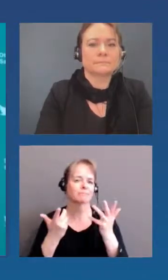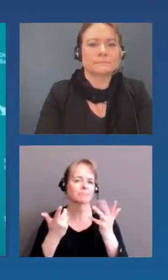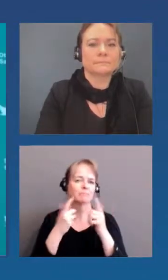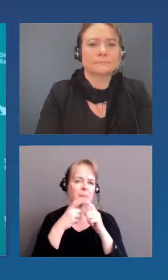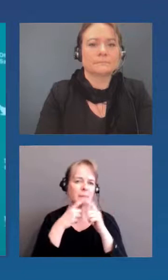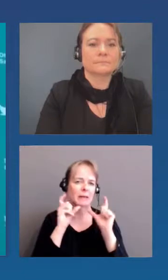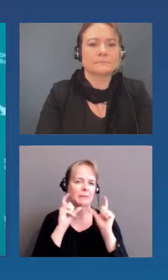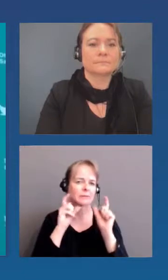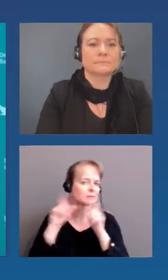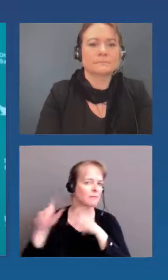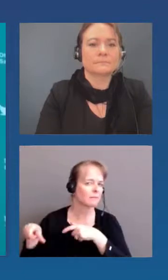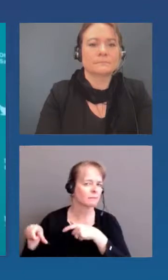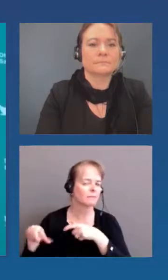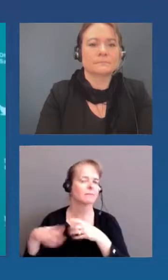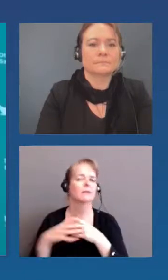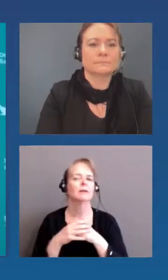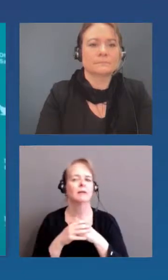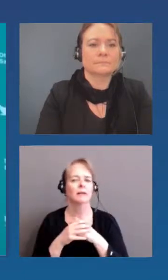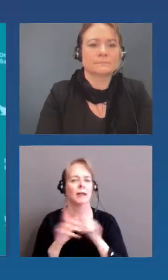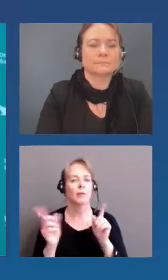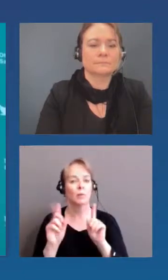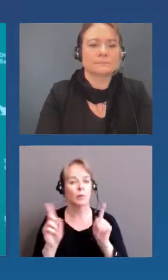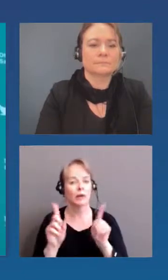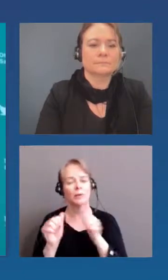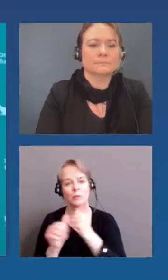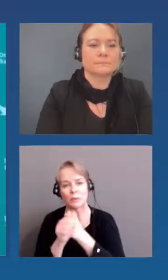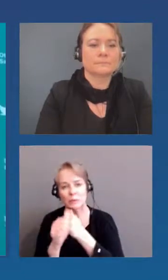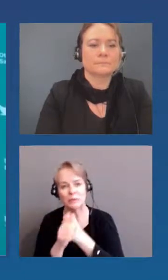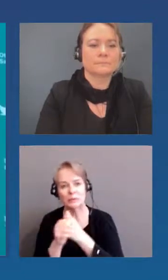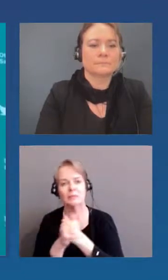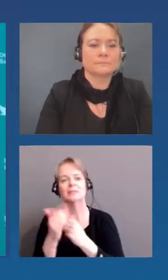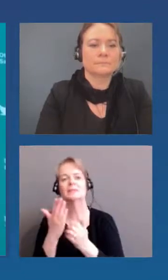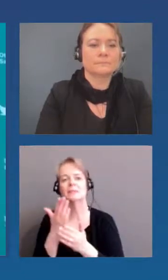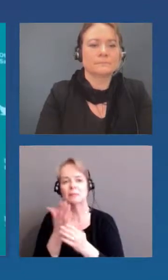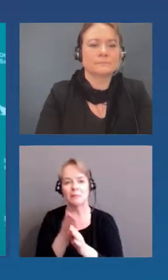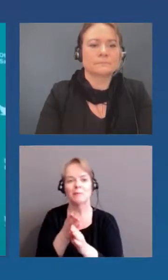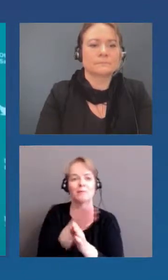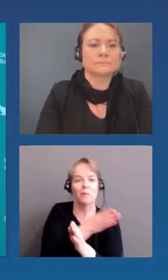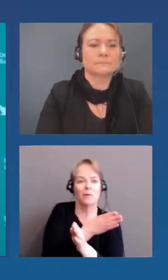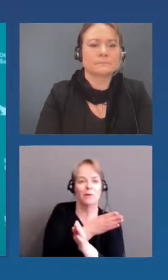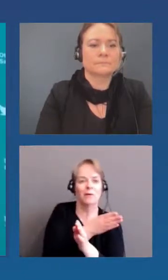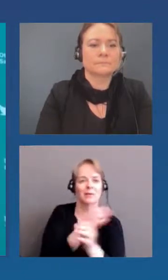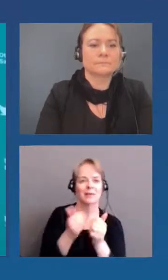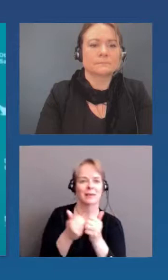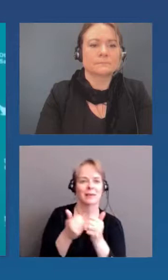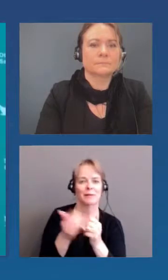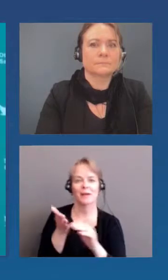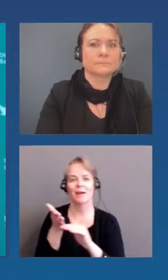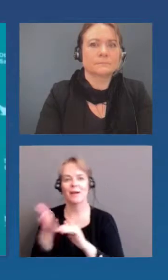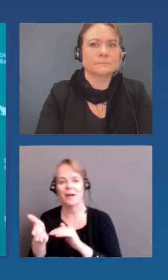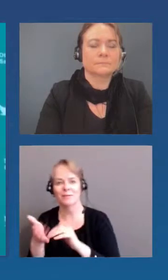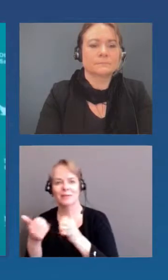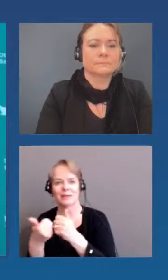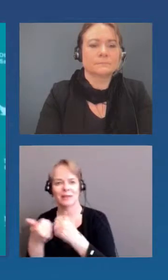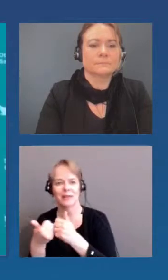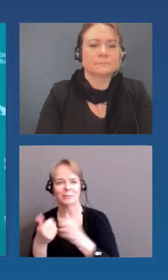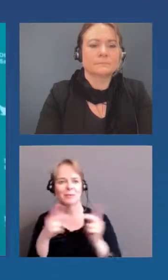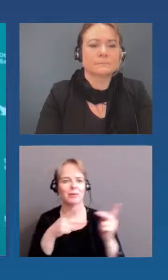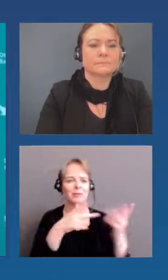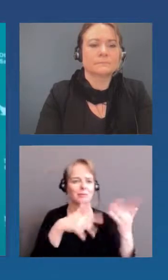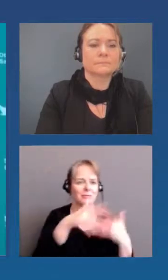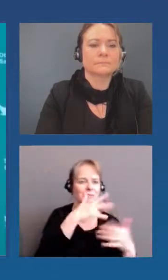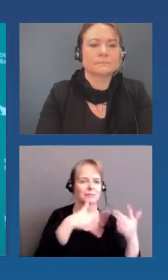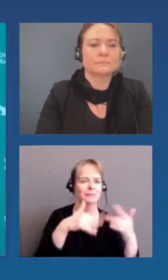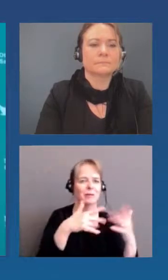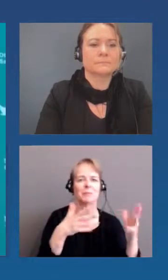risk is also activities without masks before and after the games. So they would be situations where people are sharing a